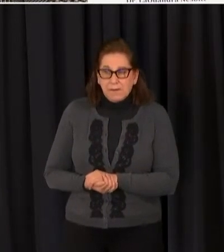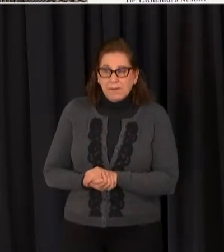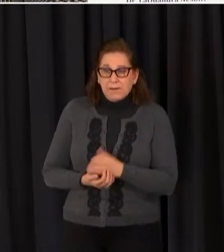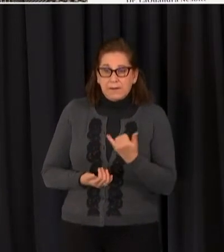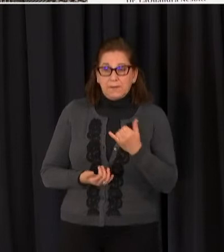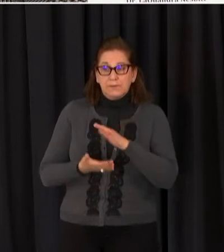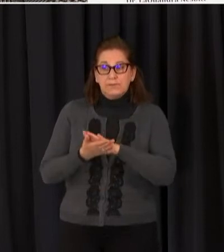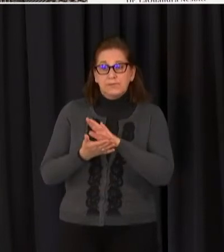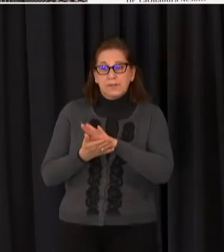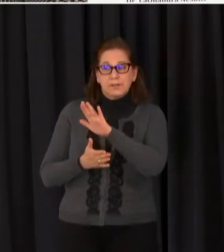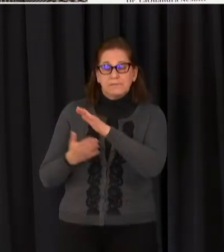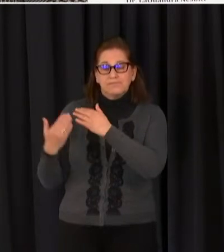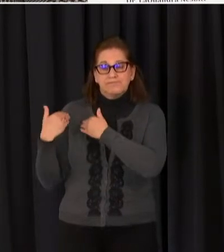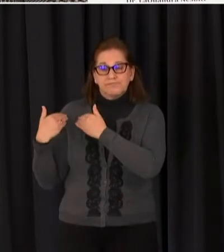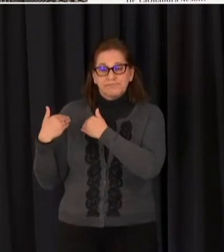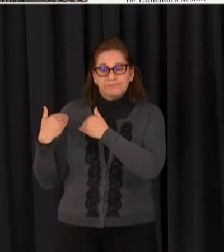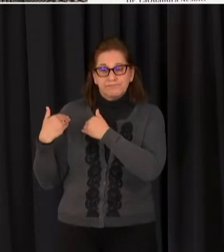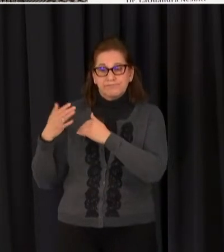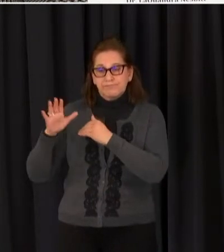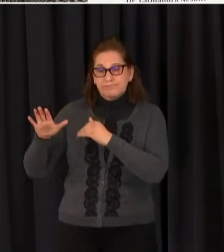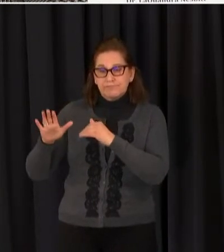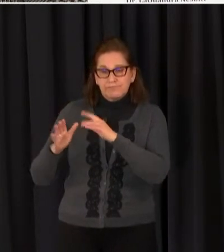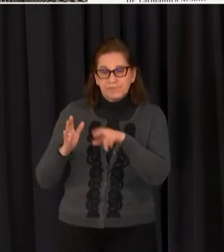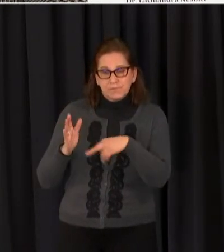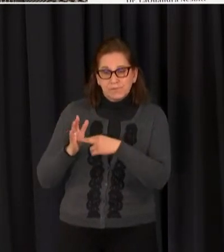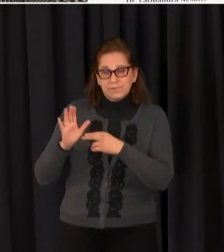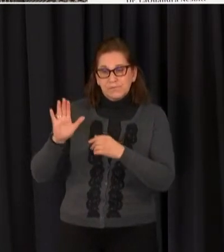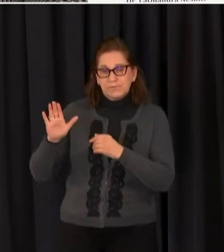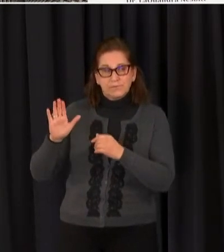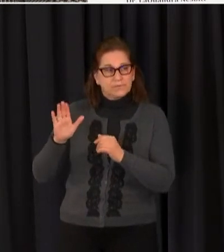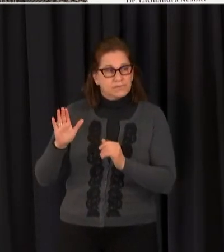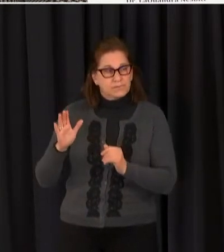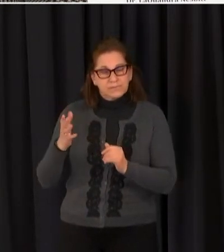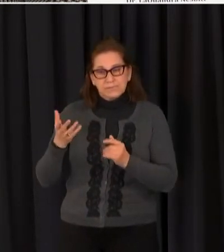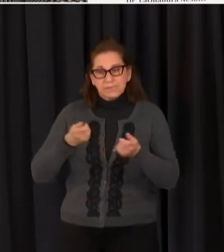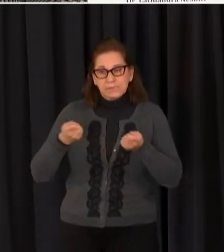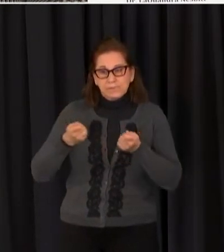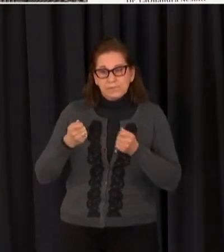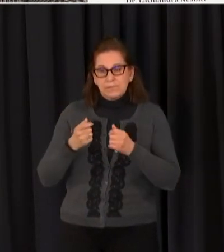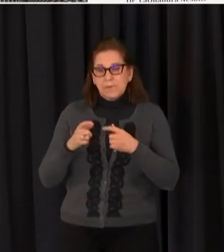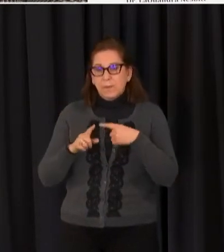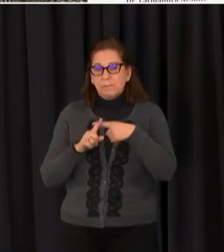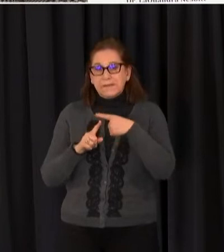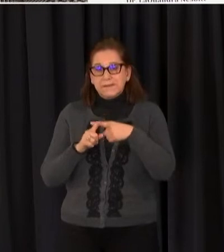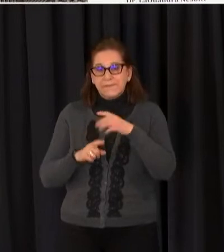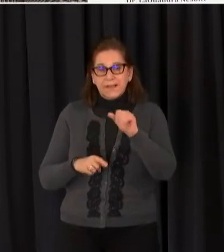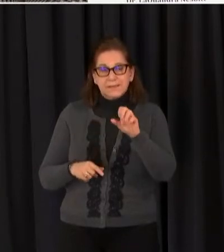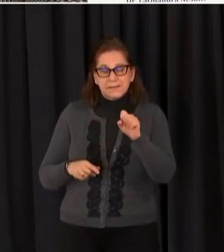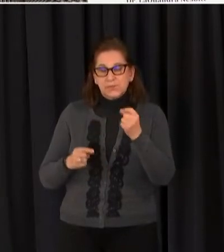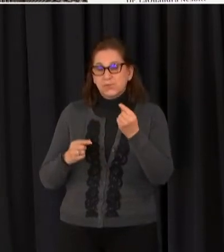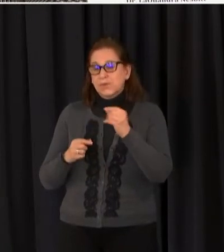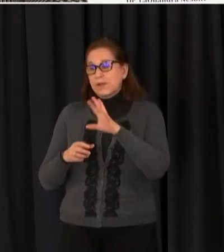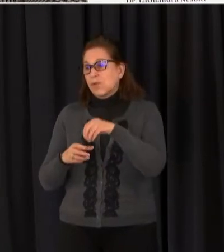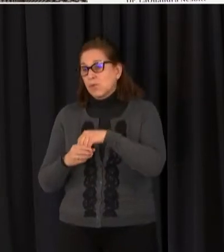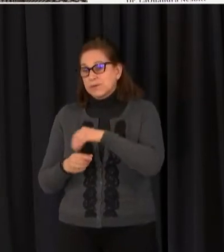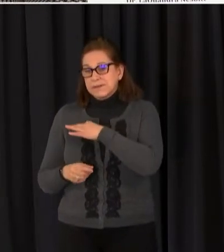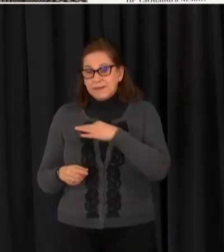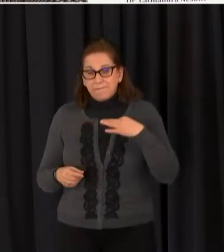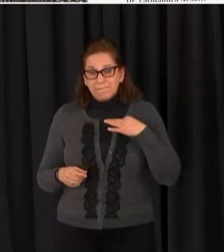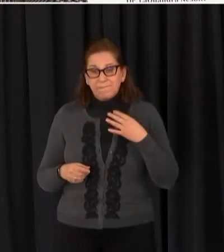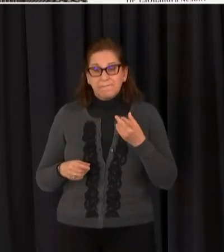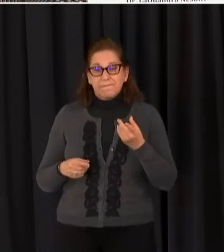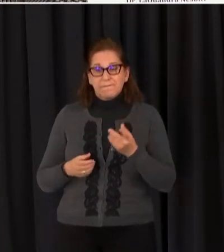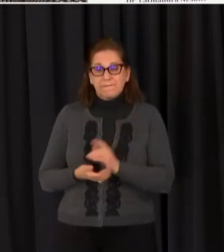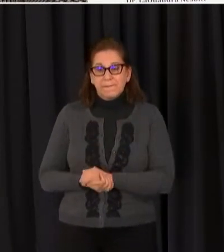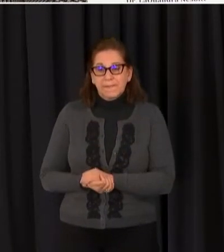the school, of the individuals who are a positive case in the school, with other staff being the highest number